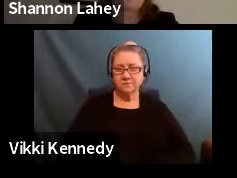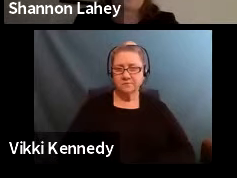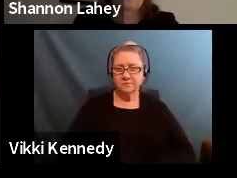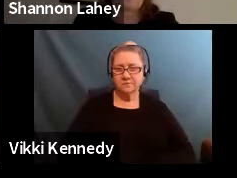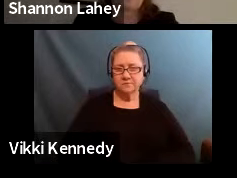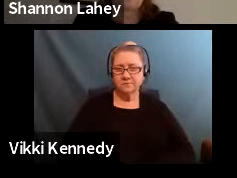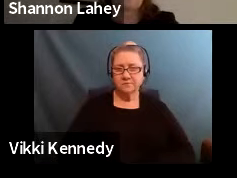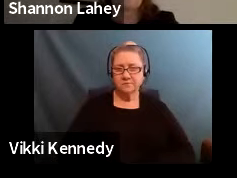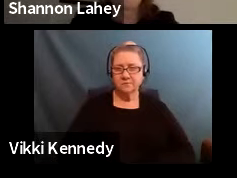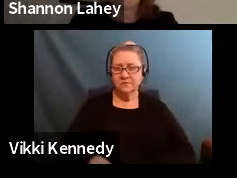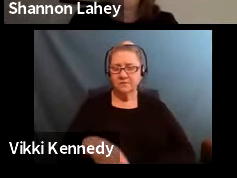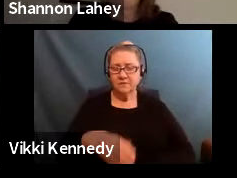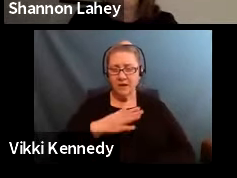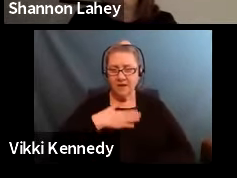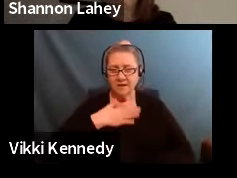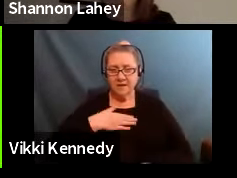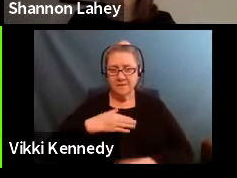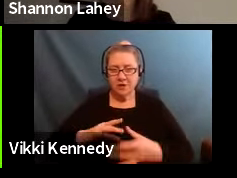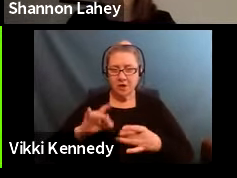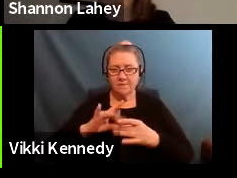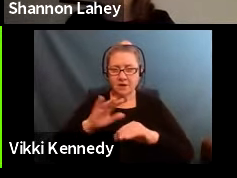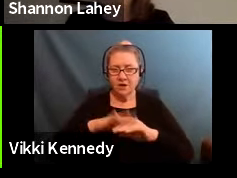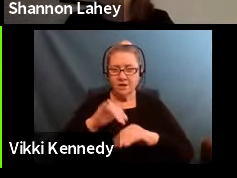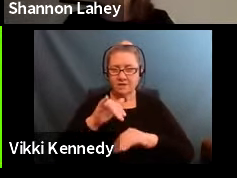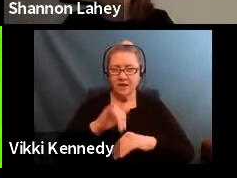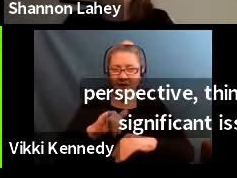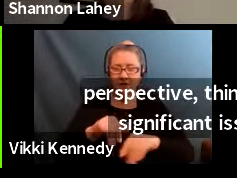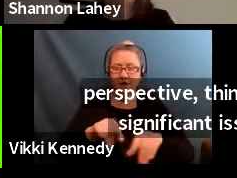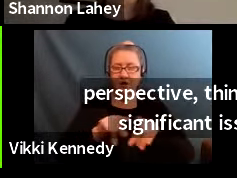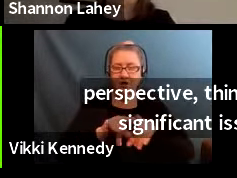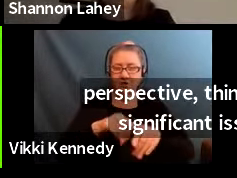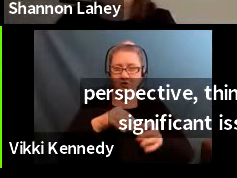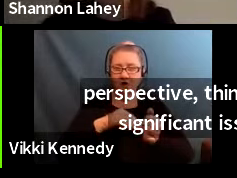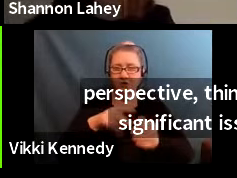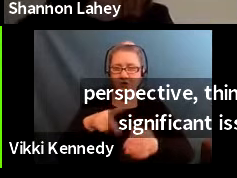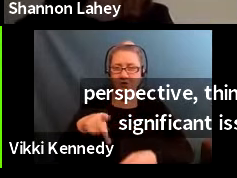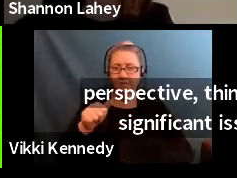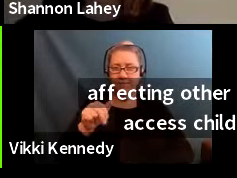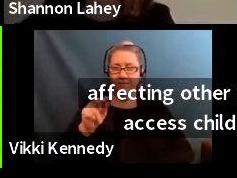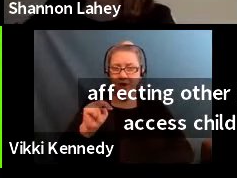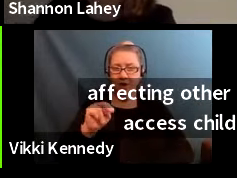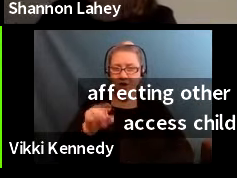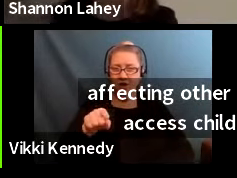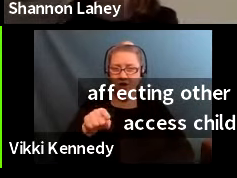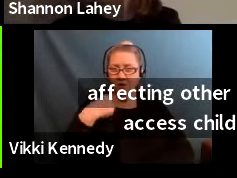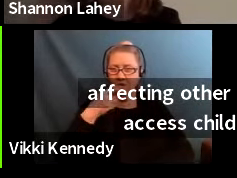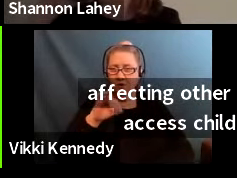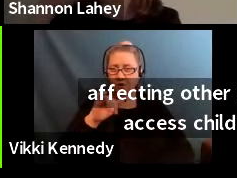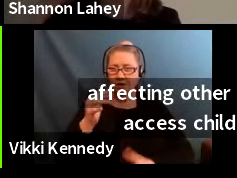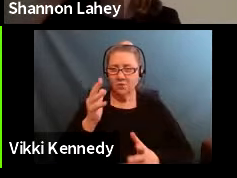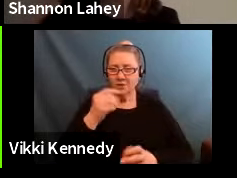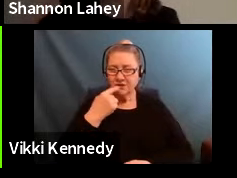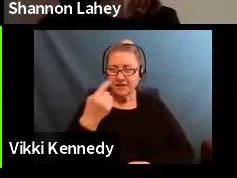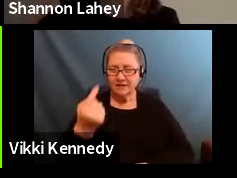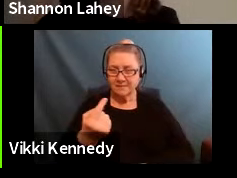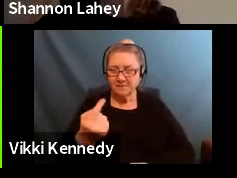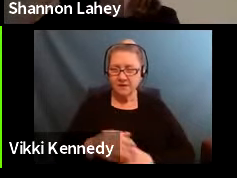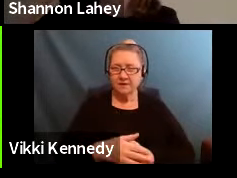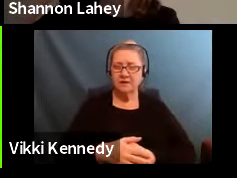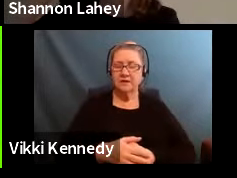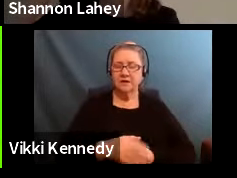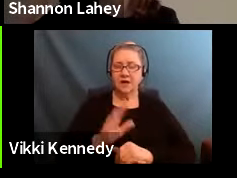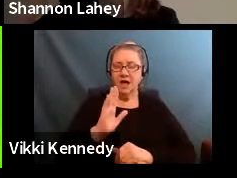Sure, I'm happy to comment on that. I also, Dr. Pond, I know you look like you had something that you were going to say as well, but let me